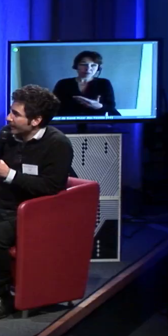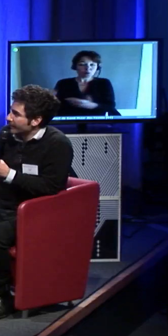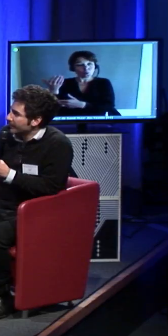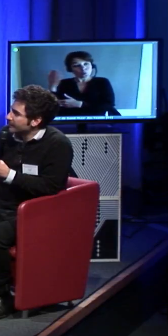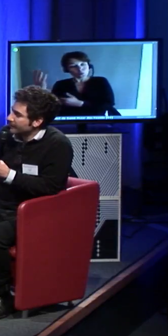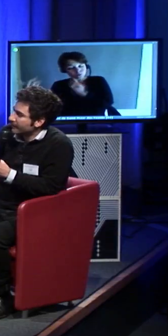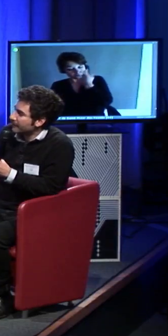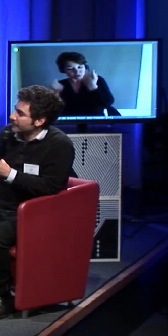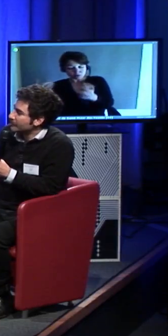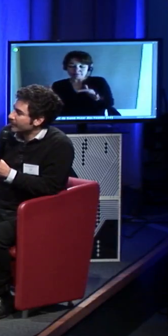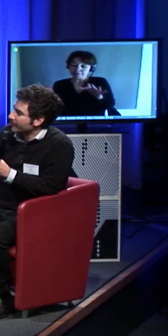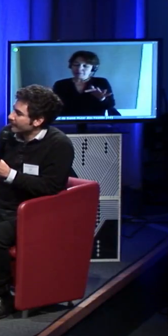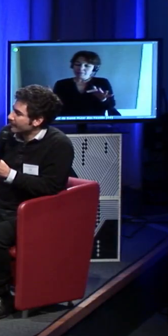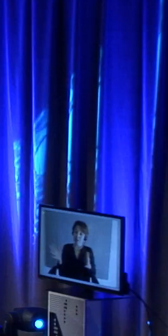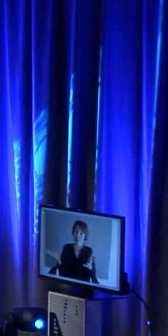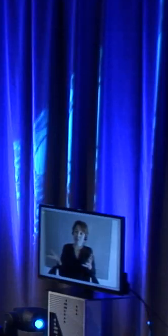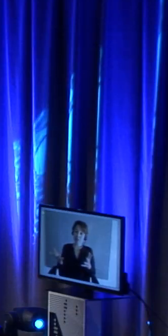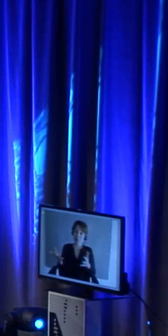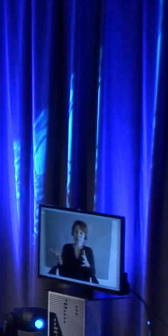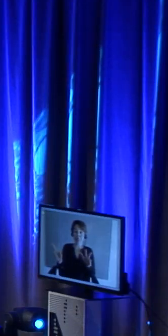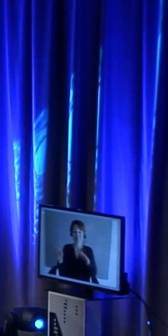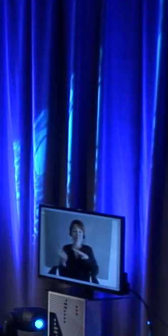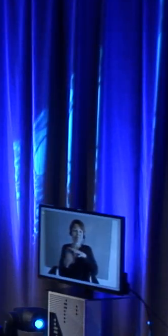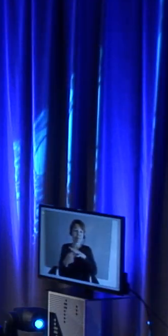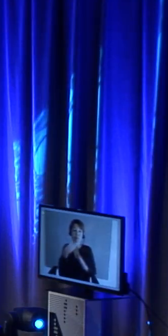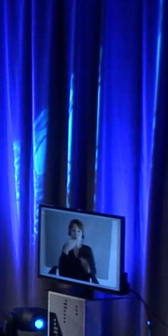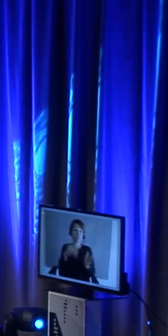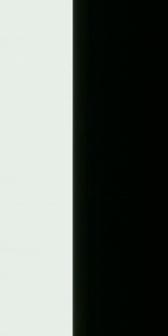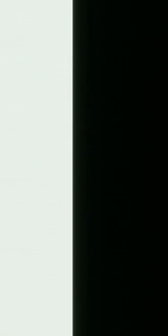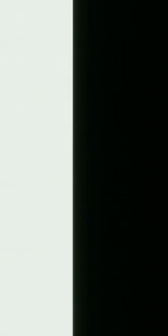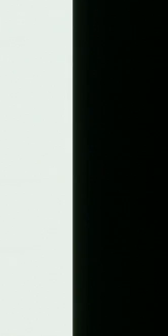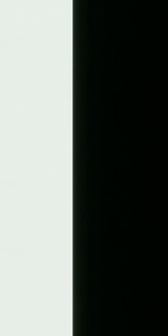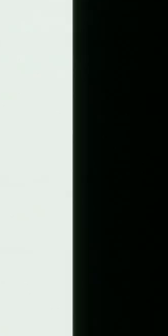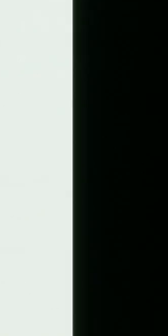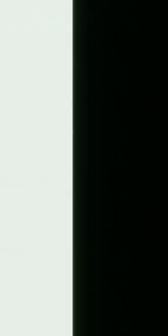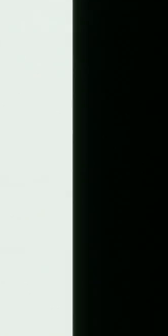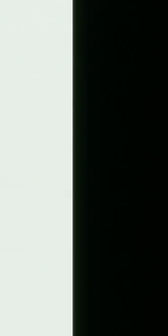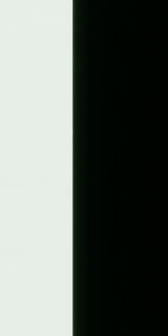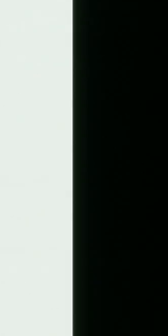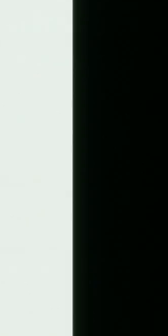And here's another image with of the 3 items that are currently on sale.